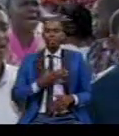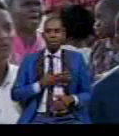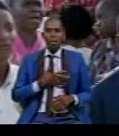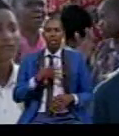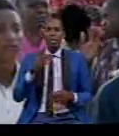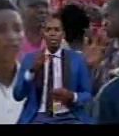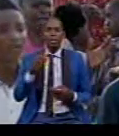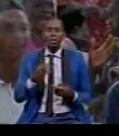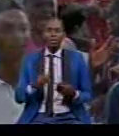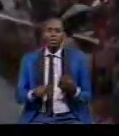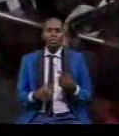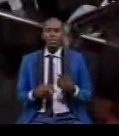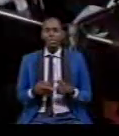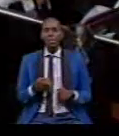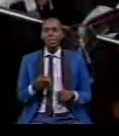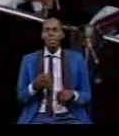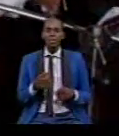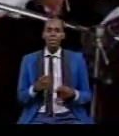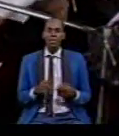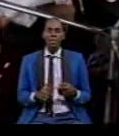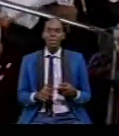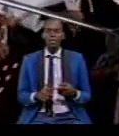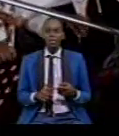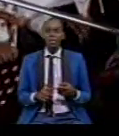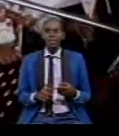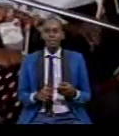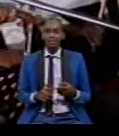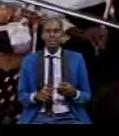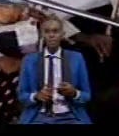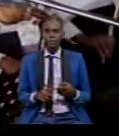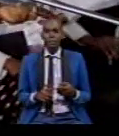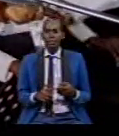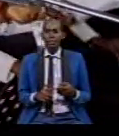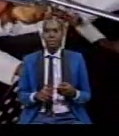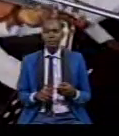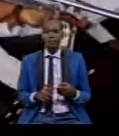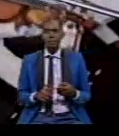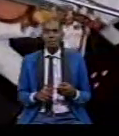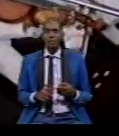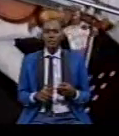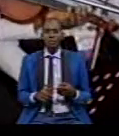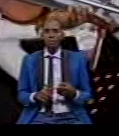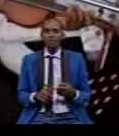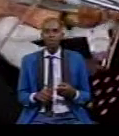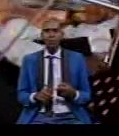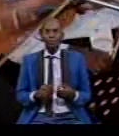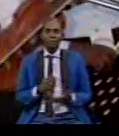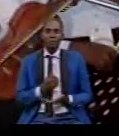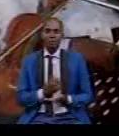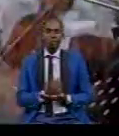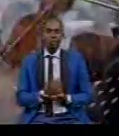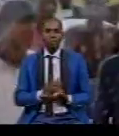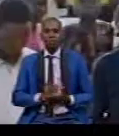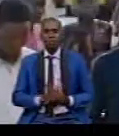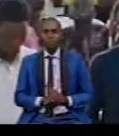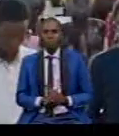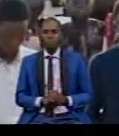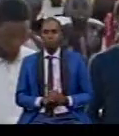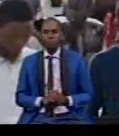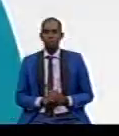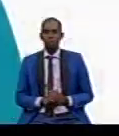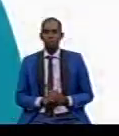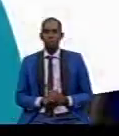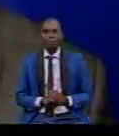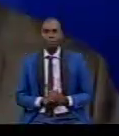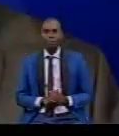good amen. And everything, listen, everything that is lacking in